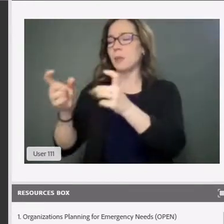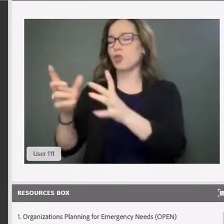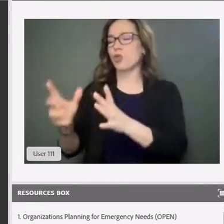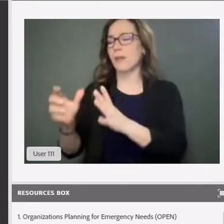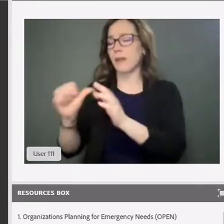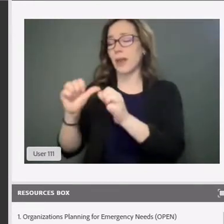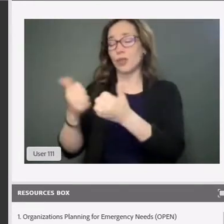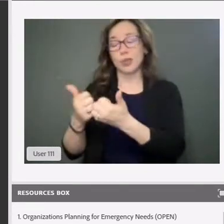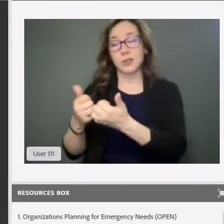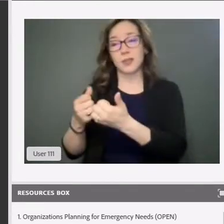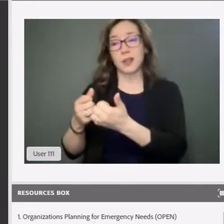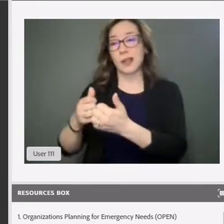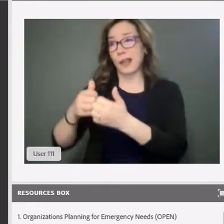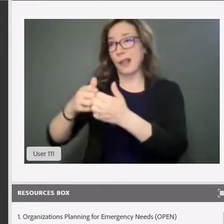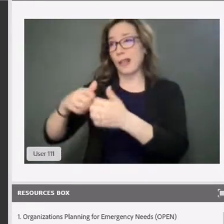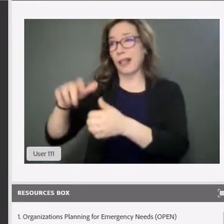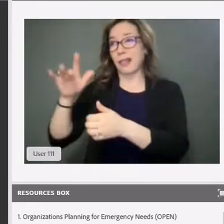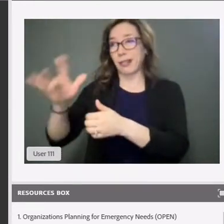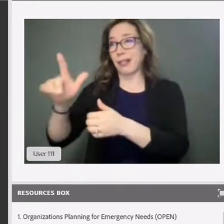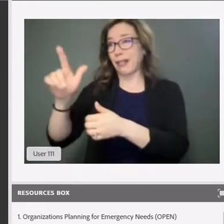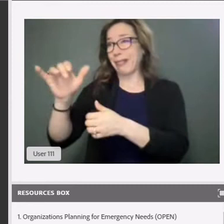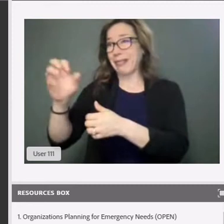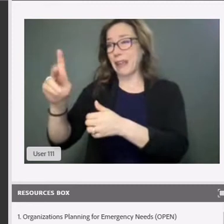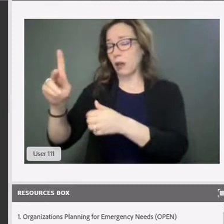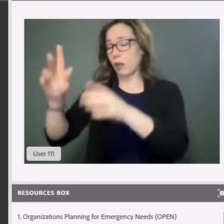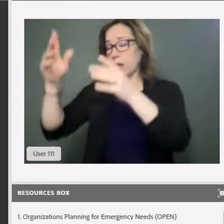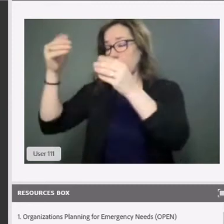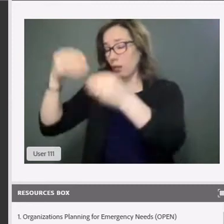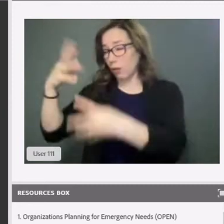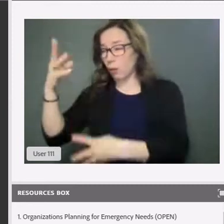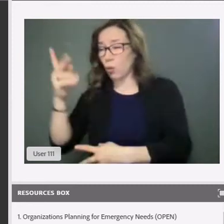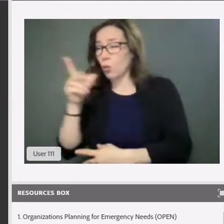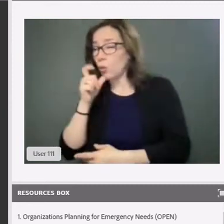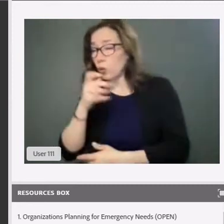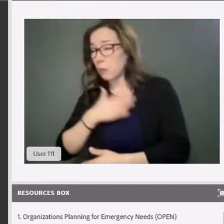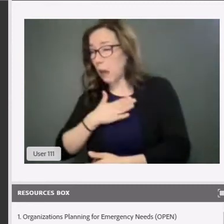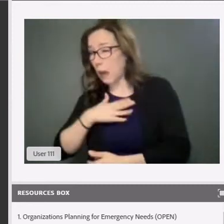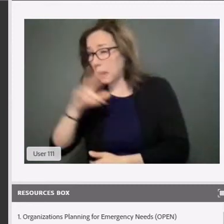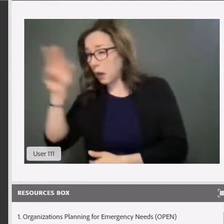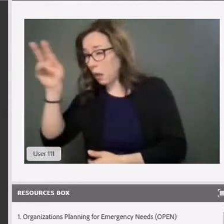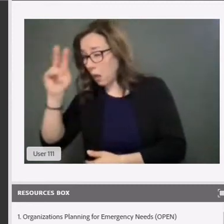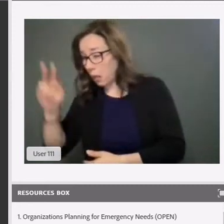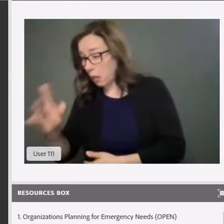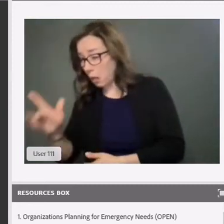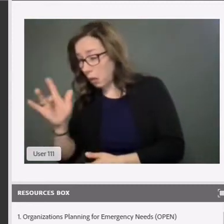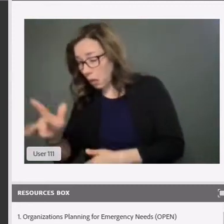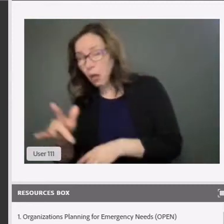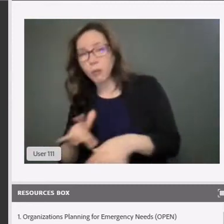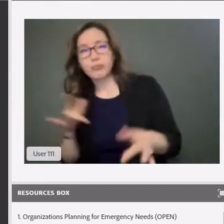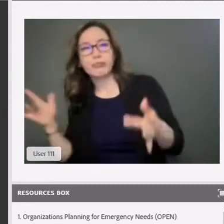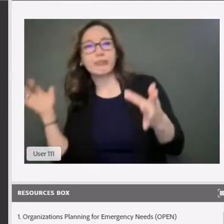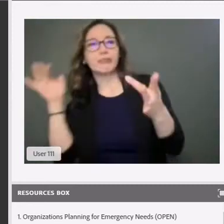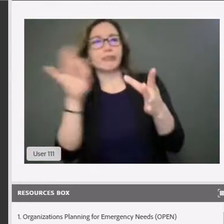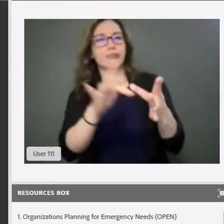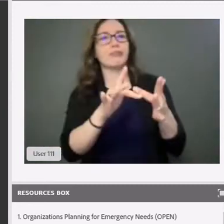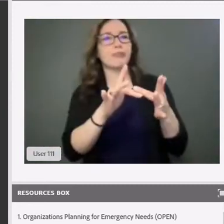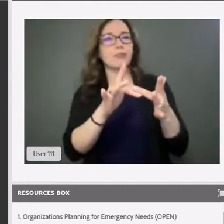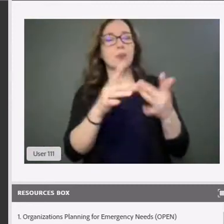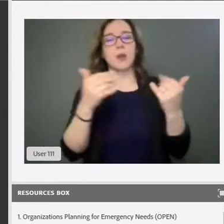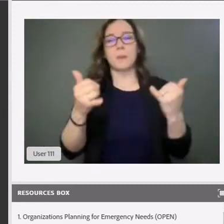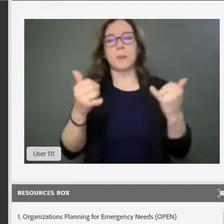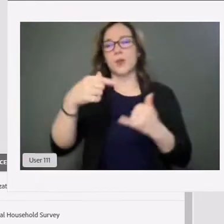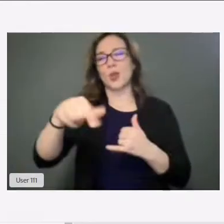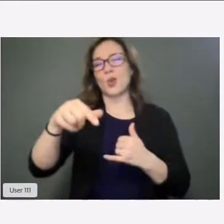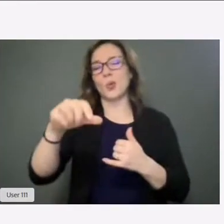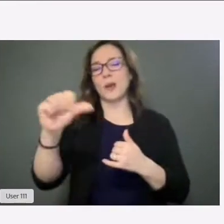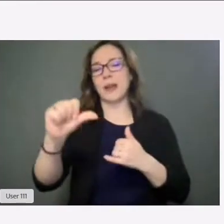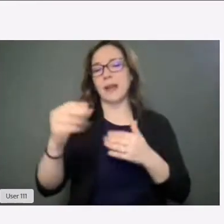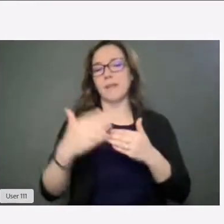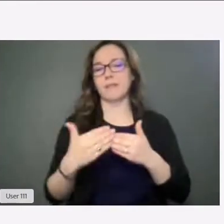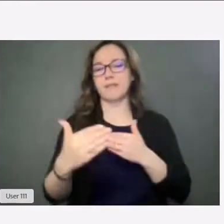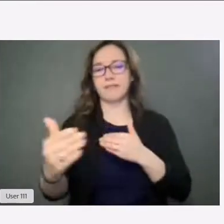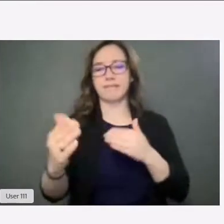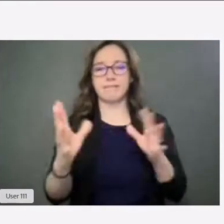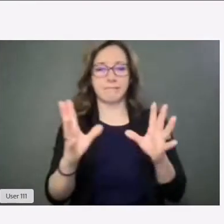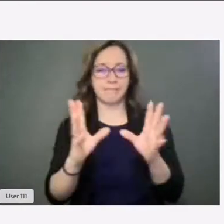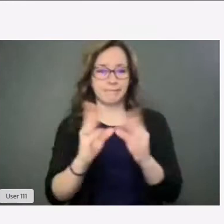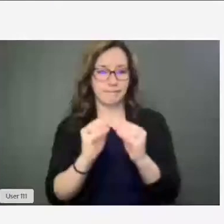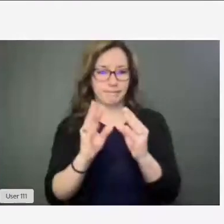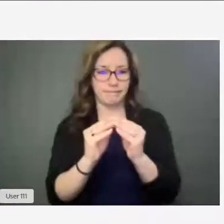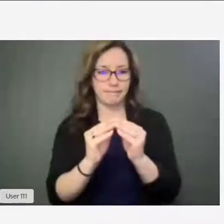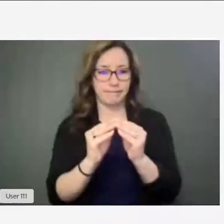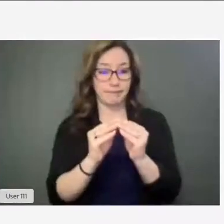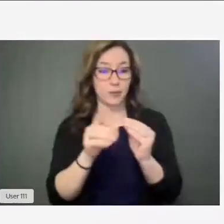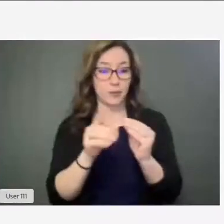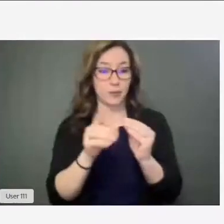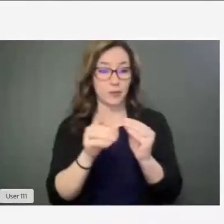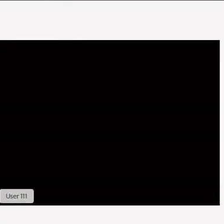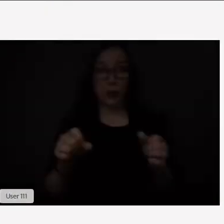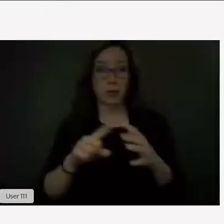folks for you to reach out to and make contact with. We're now going to have a facilitated question and answer session for the remainder of the webinar. You guys